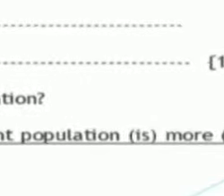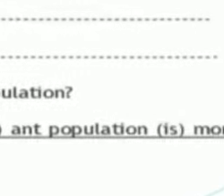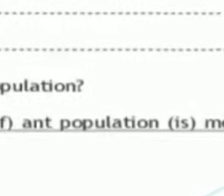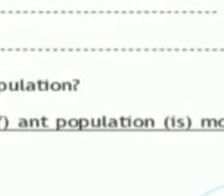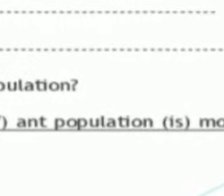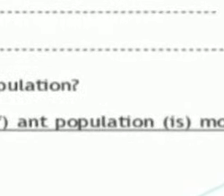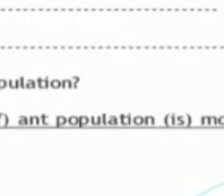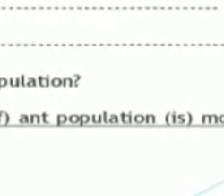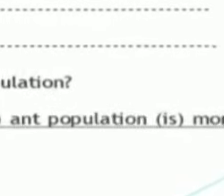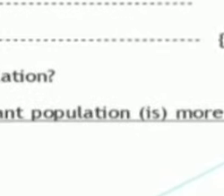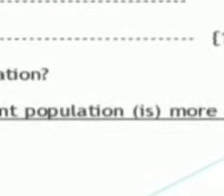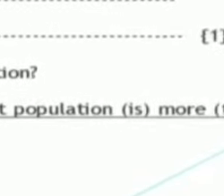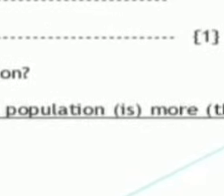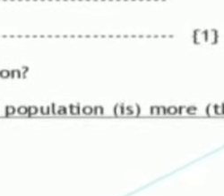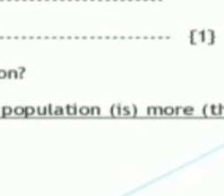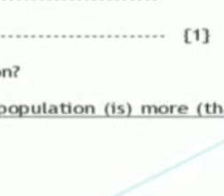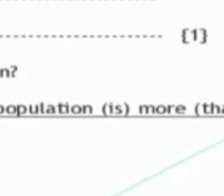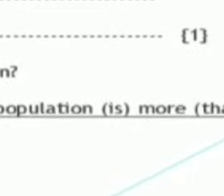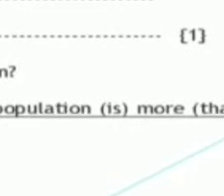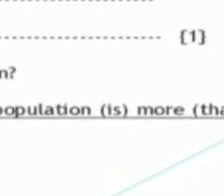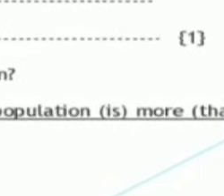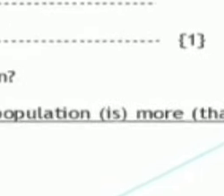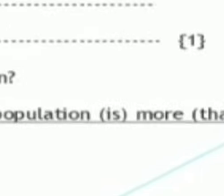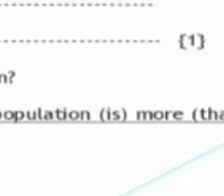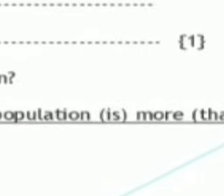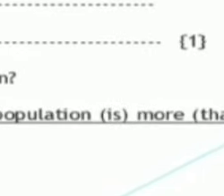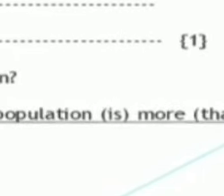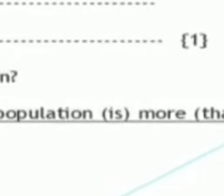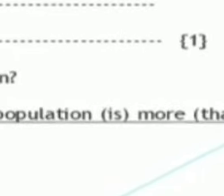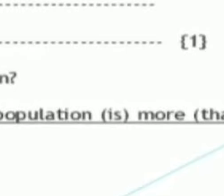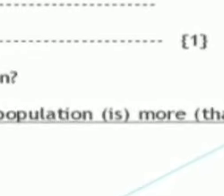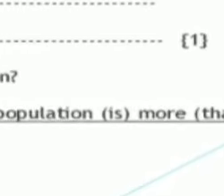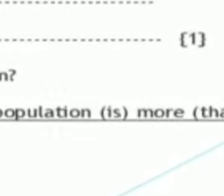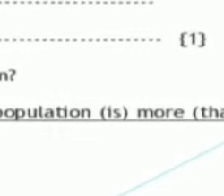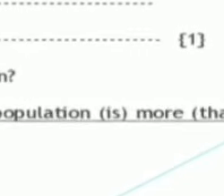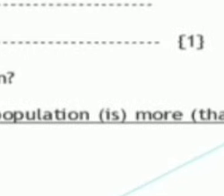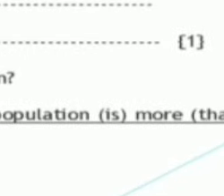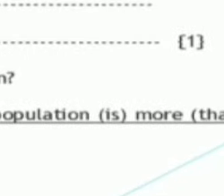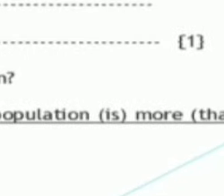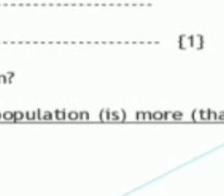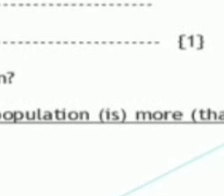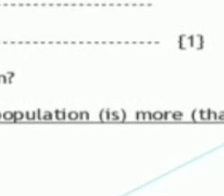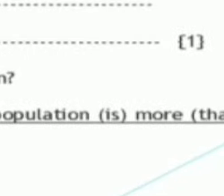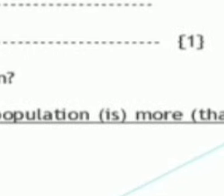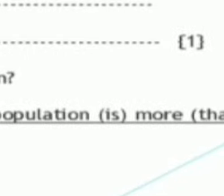you are going to produce the detail for that line. You are going to write the number and provide the